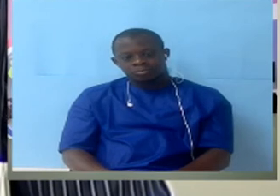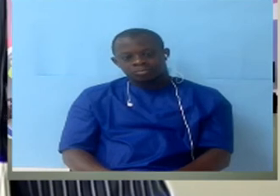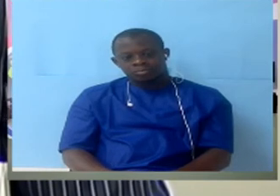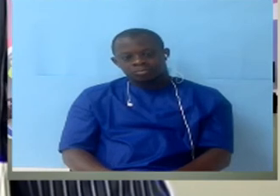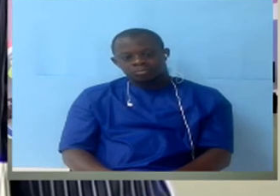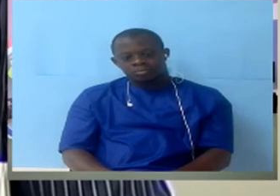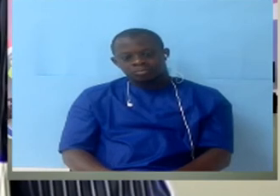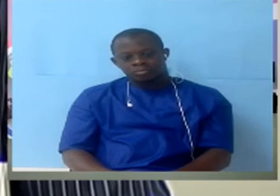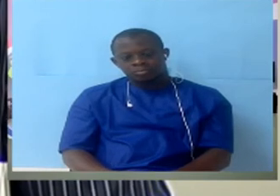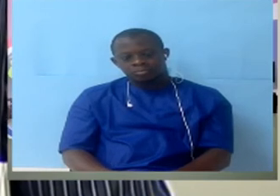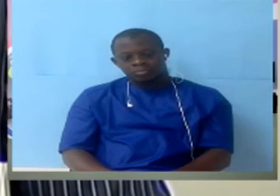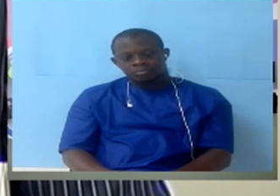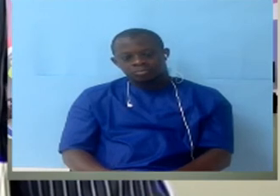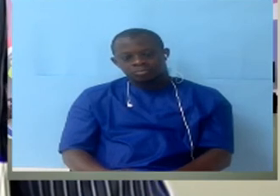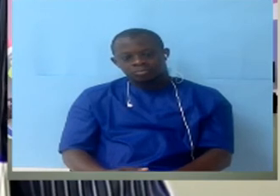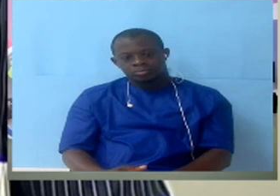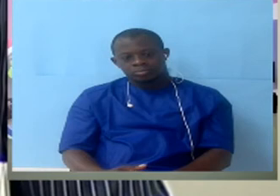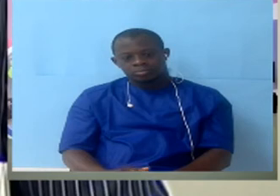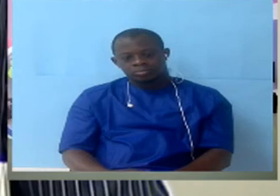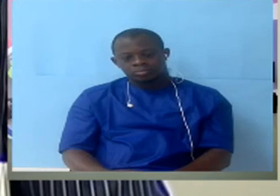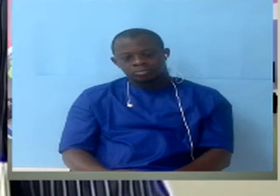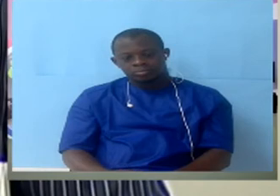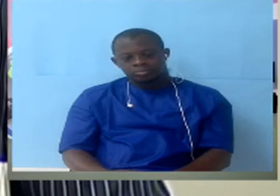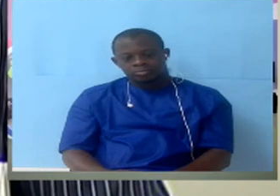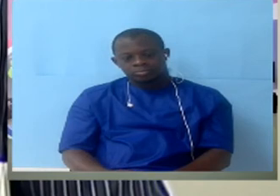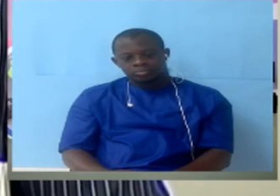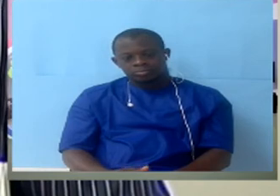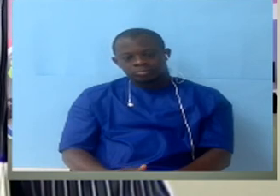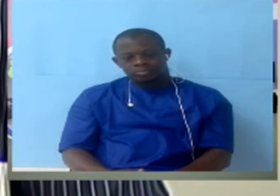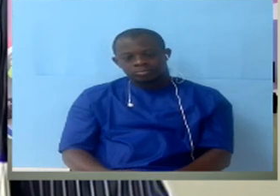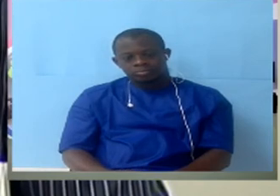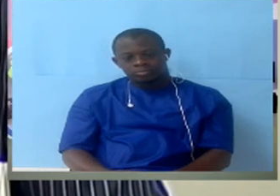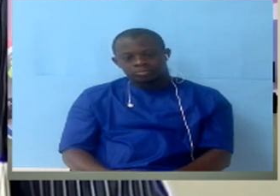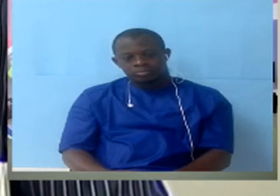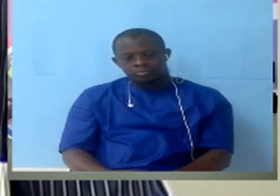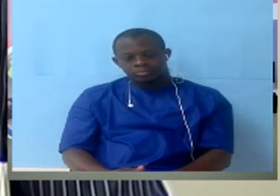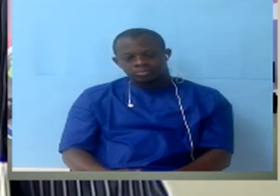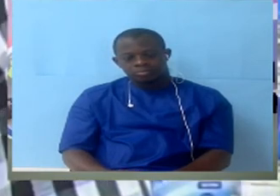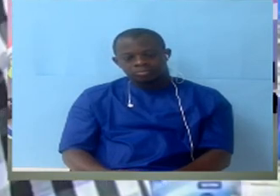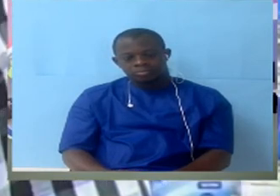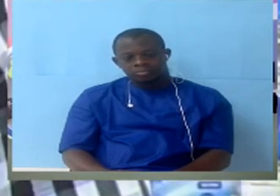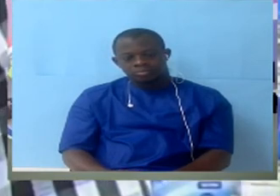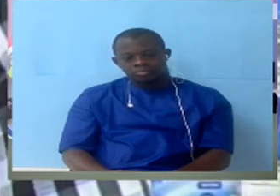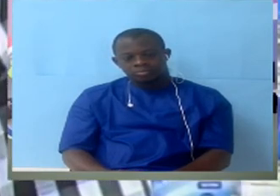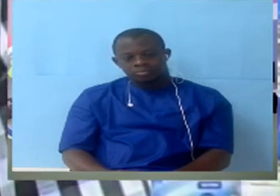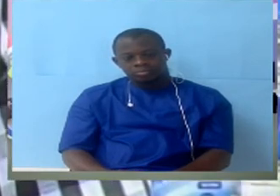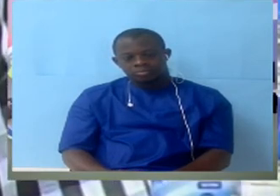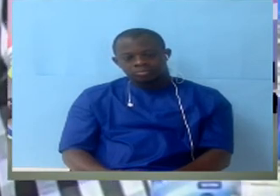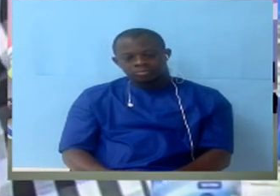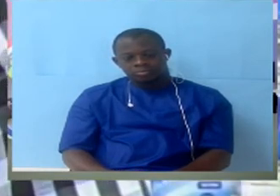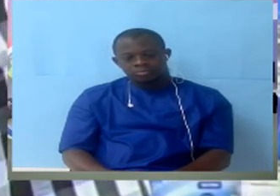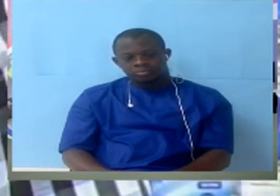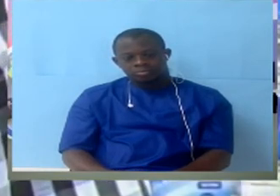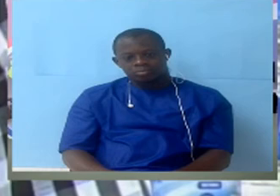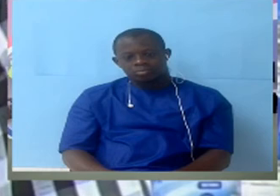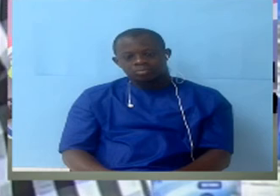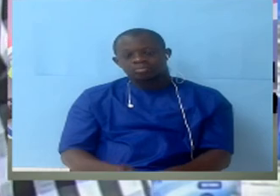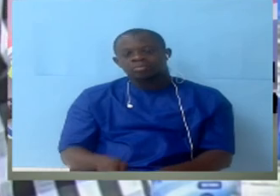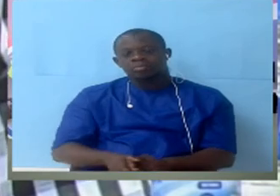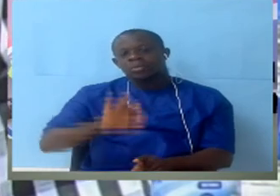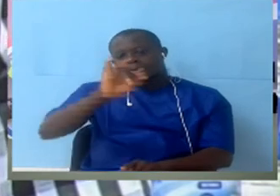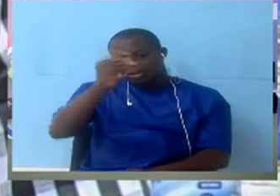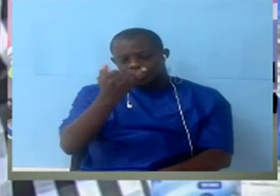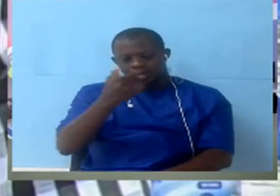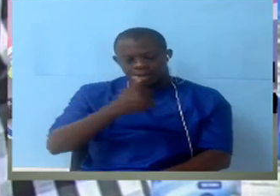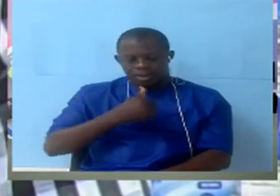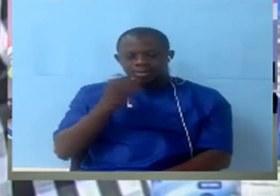memkono imari la tilimu ningani o nyanta tarla wole. Ha, ngo fole sinya jama. Yes, I